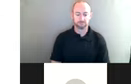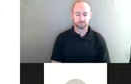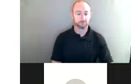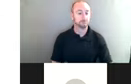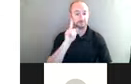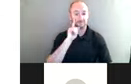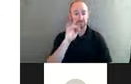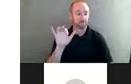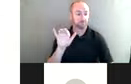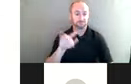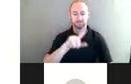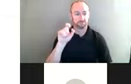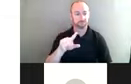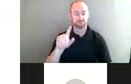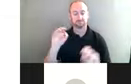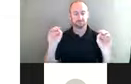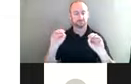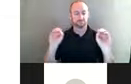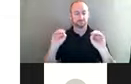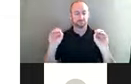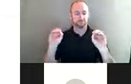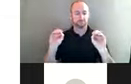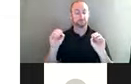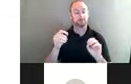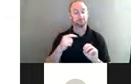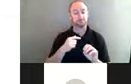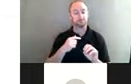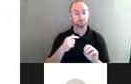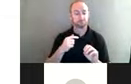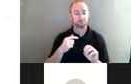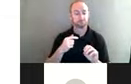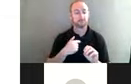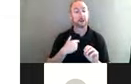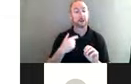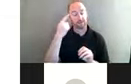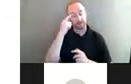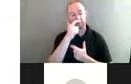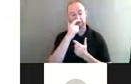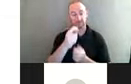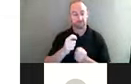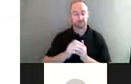It looks like nobody's typed in any questions. I want to add, though, I think it was interesting. I